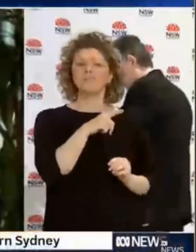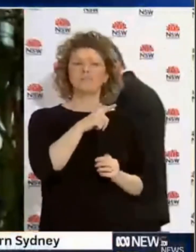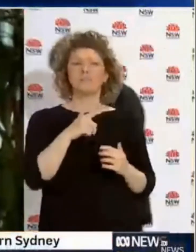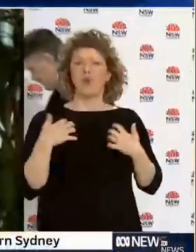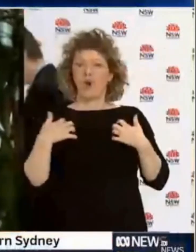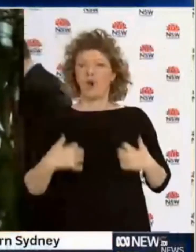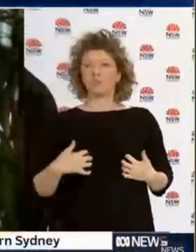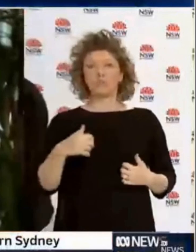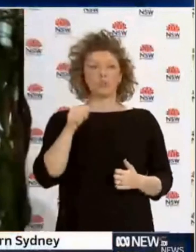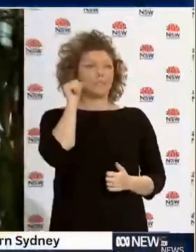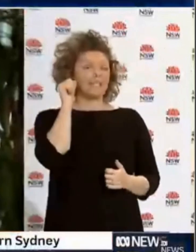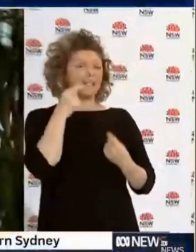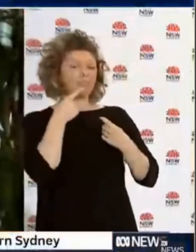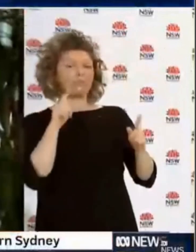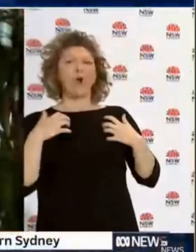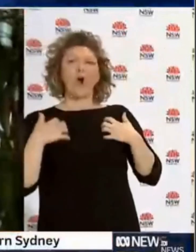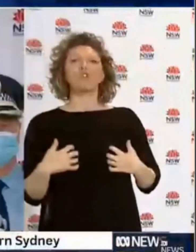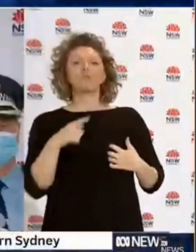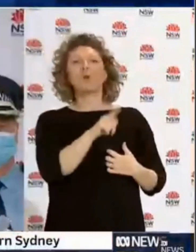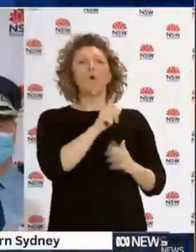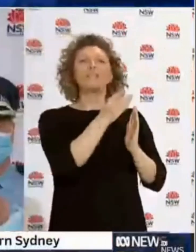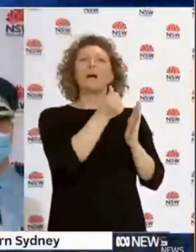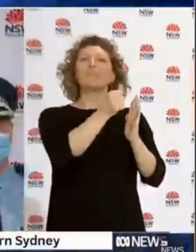coping? Where are the bulk of the COVID patients being treated?